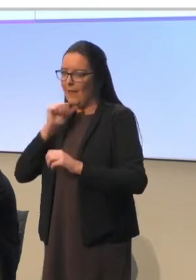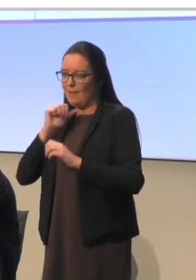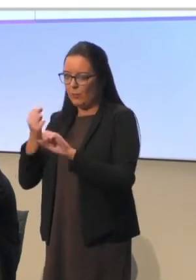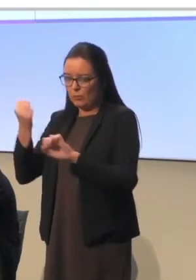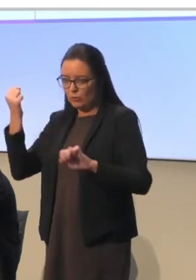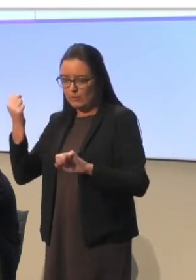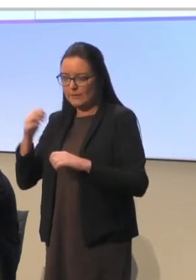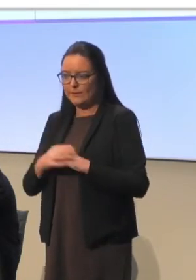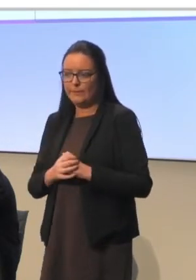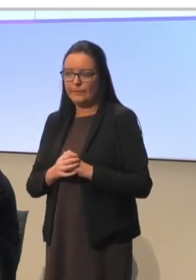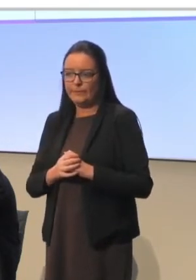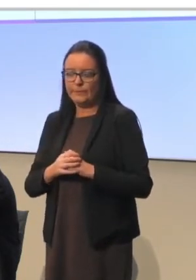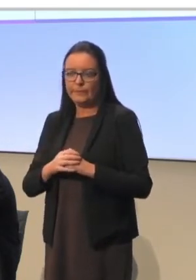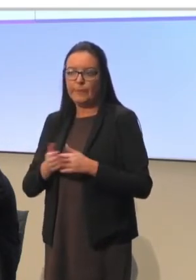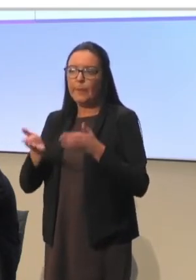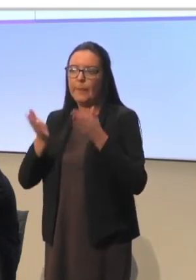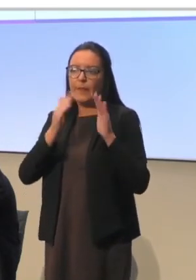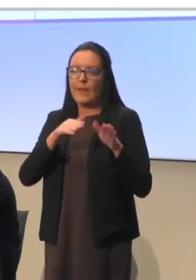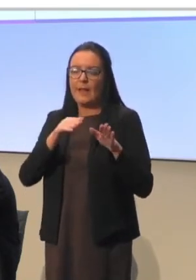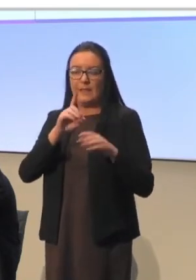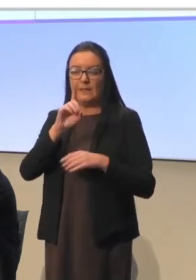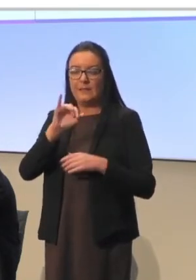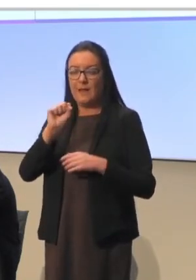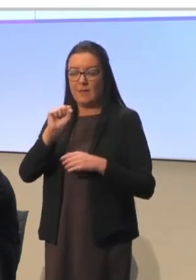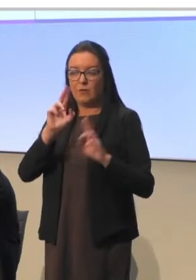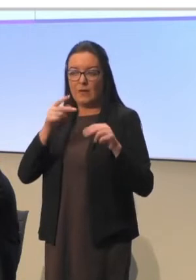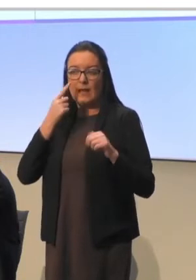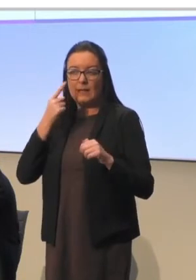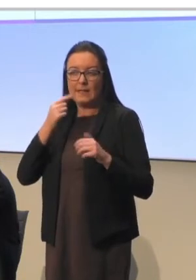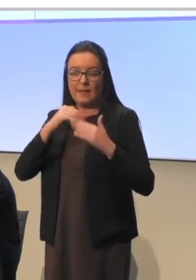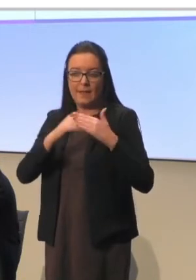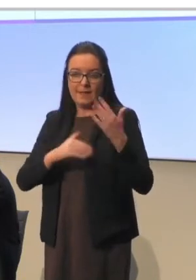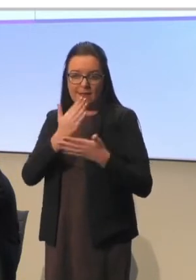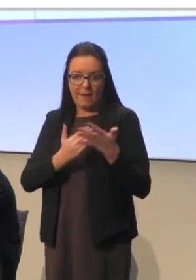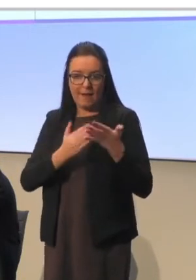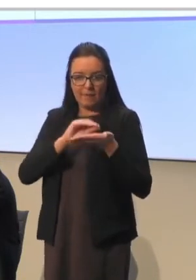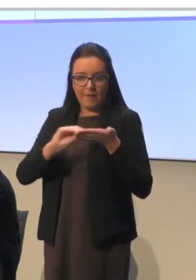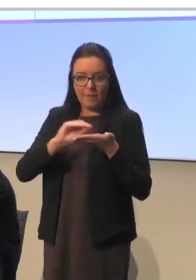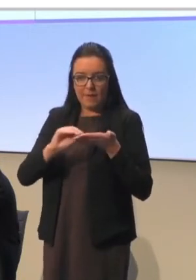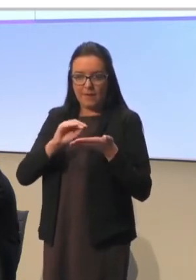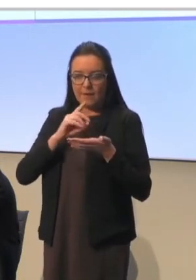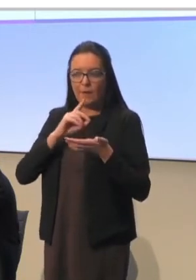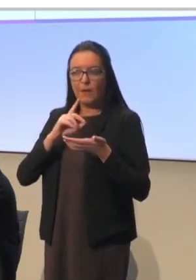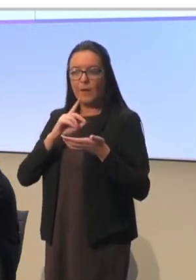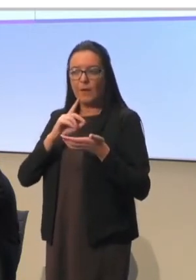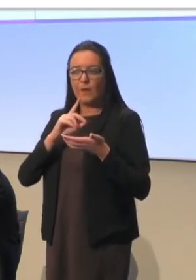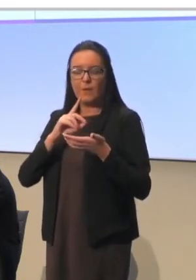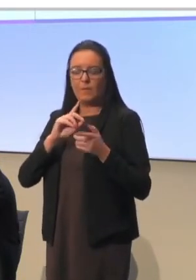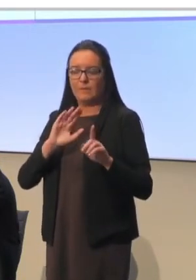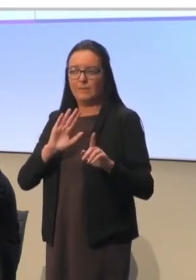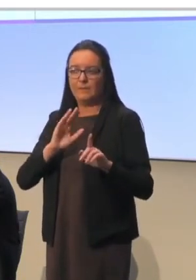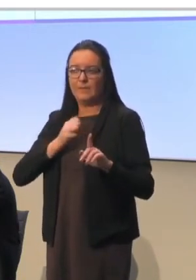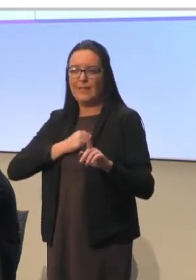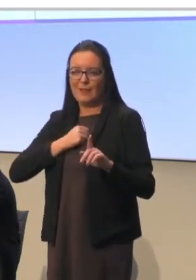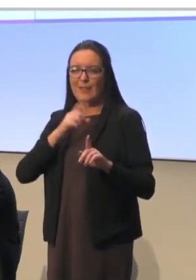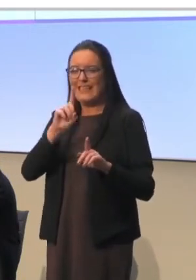And then looking at DESH, you can see less than half of the sample are applying. But I think what was most interesting about with the DARE, what was most